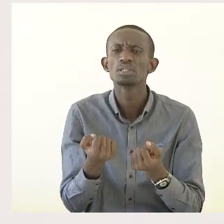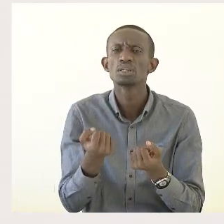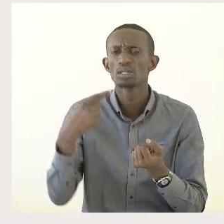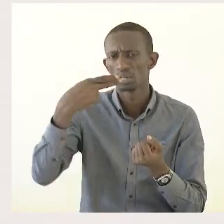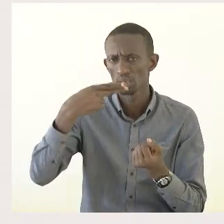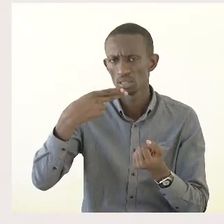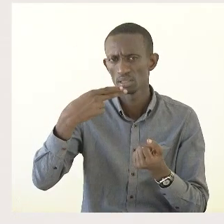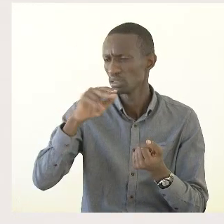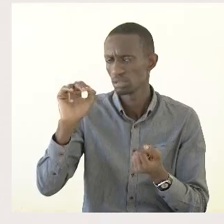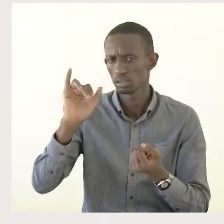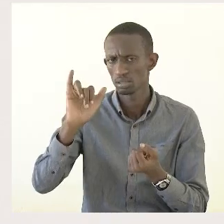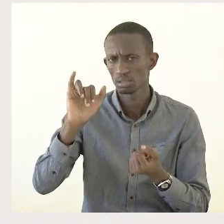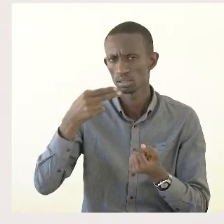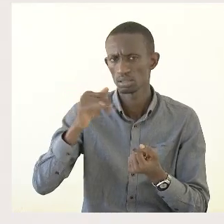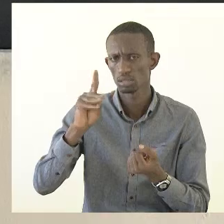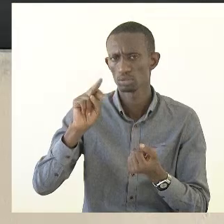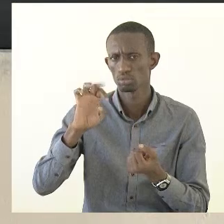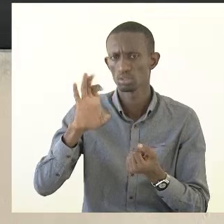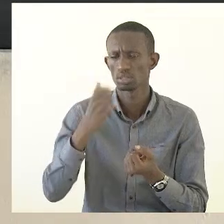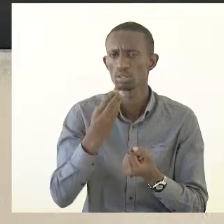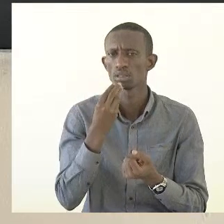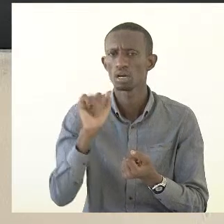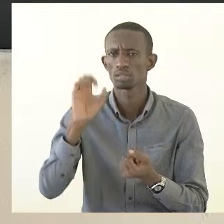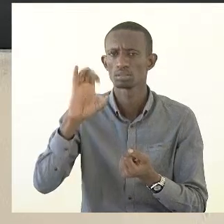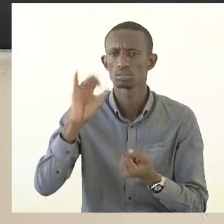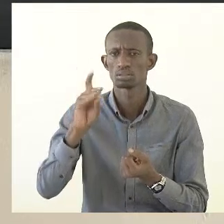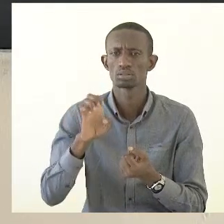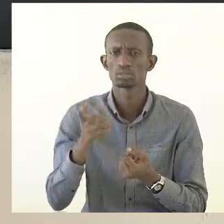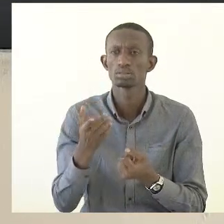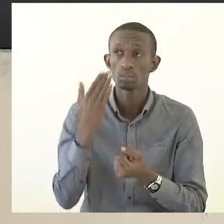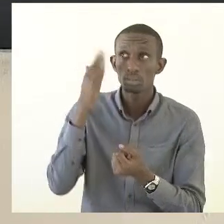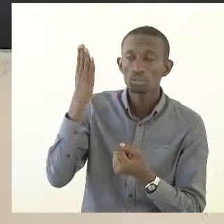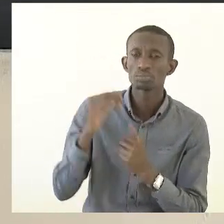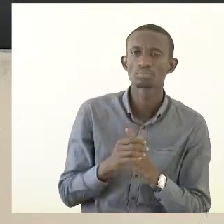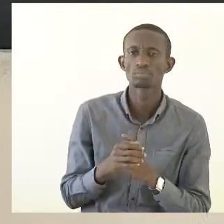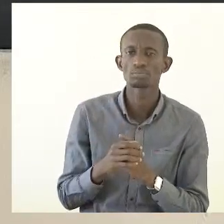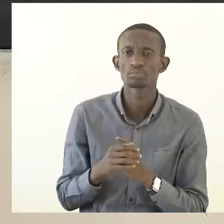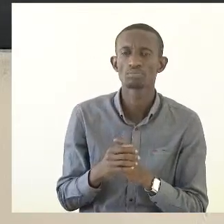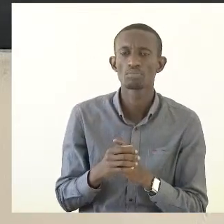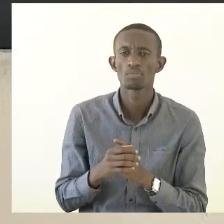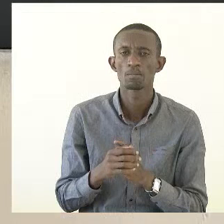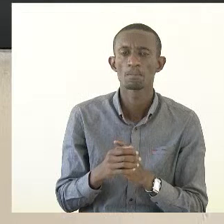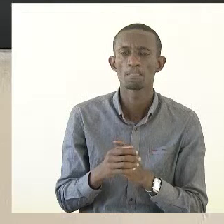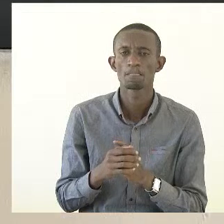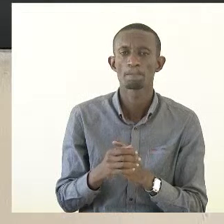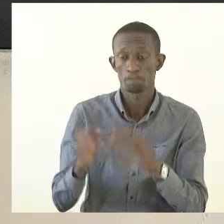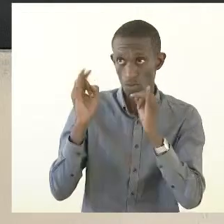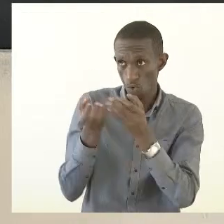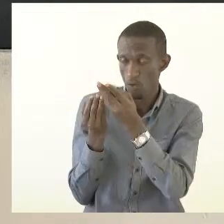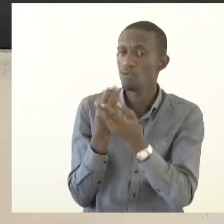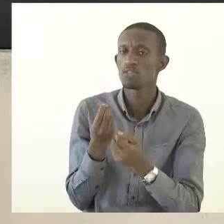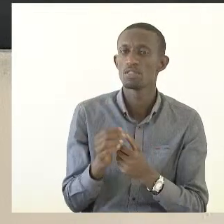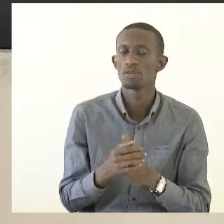sucrose? We have that bond which is called glycosidic bond. That bond is very strong. Once you add hydrochloric acid,